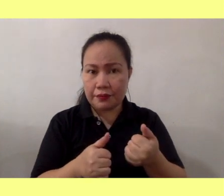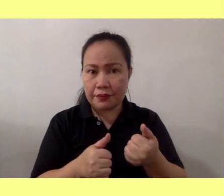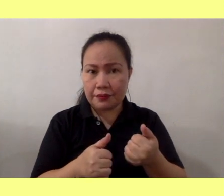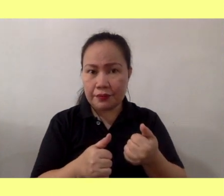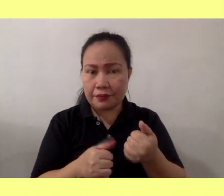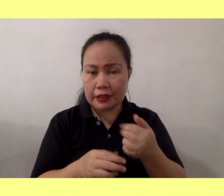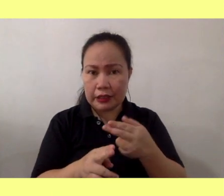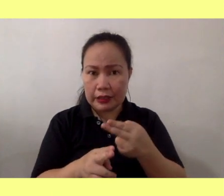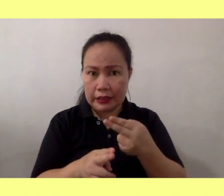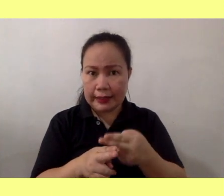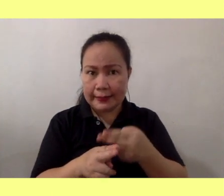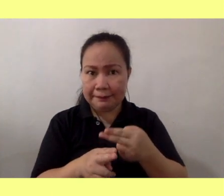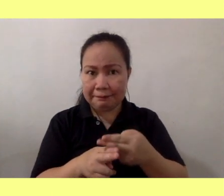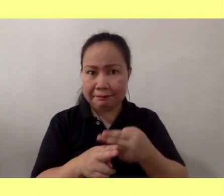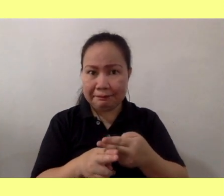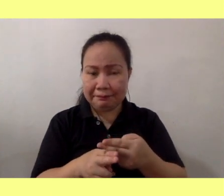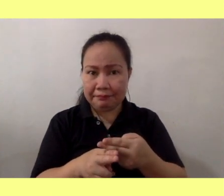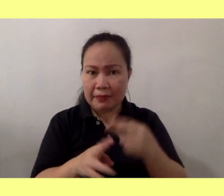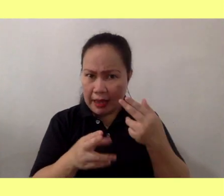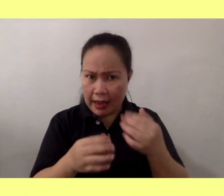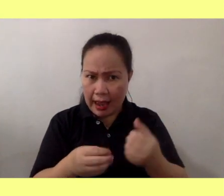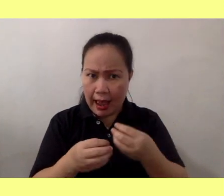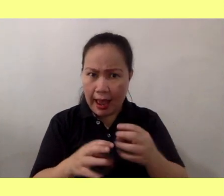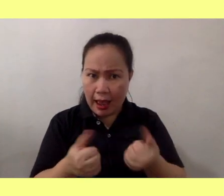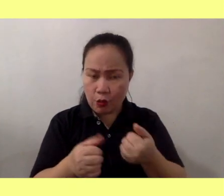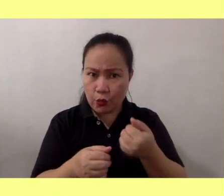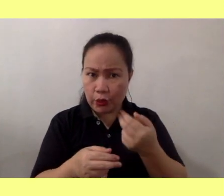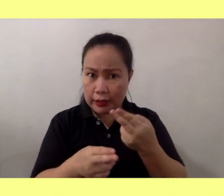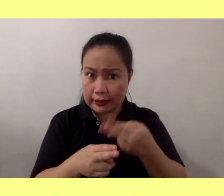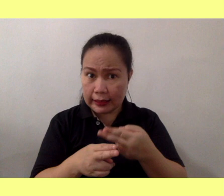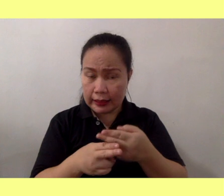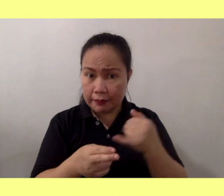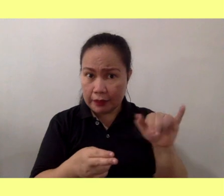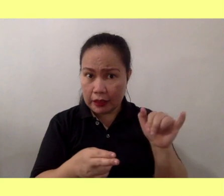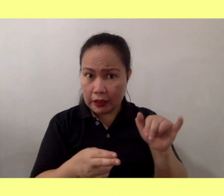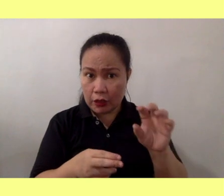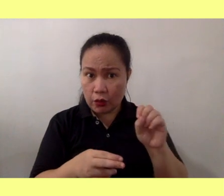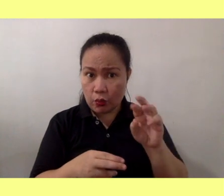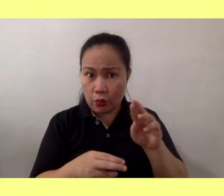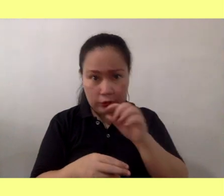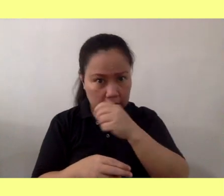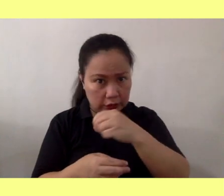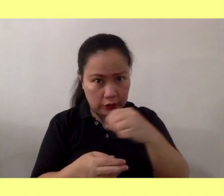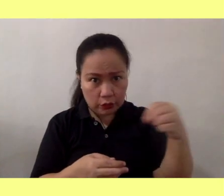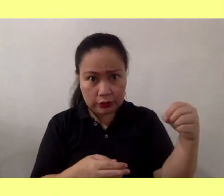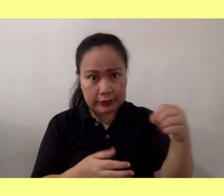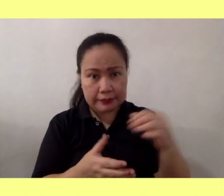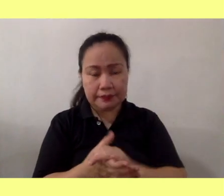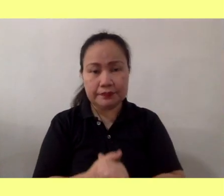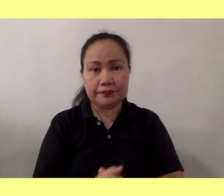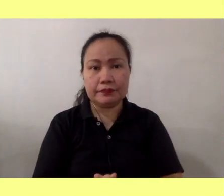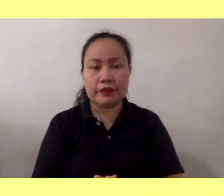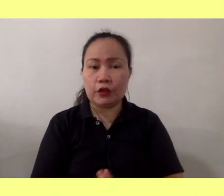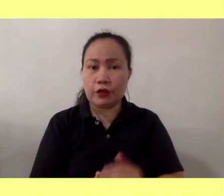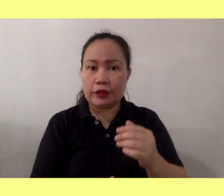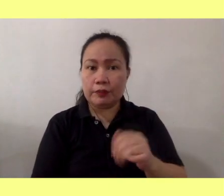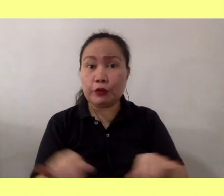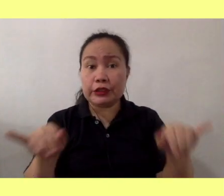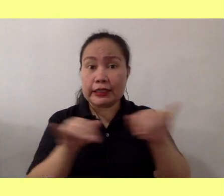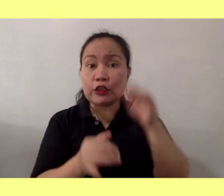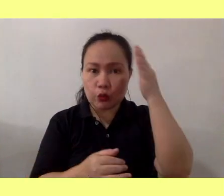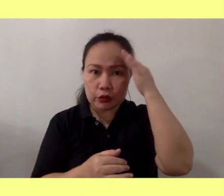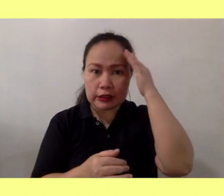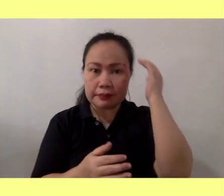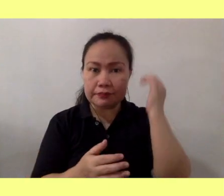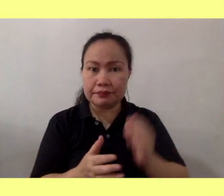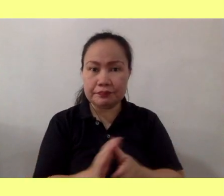ba pinapangalanan? And paano siya sinusulat. So, dapat alam po natin yon. Okay? So,